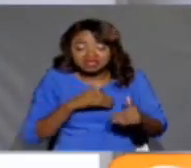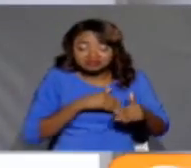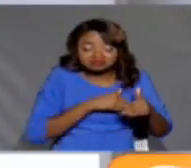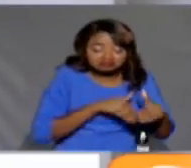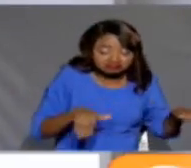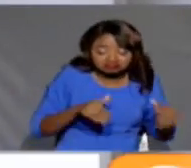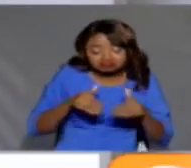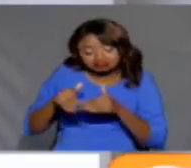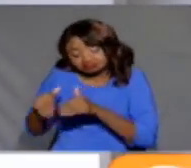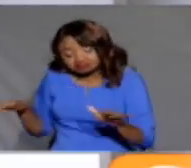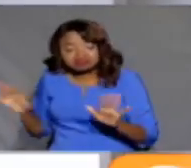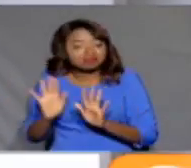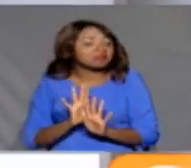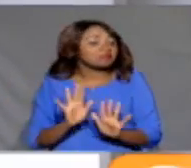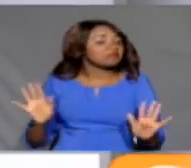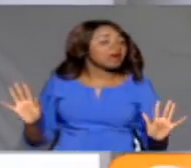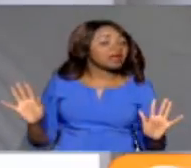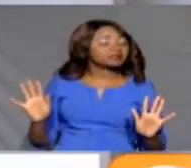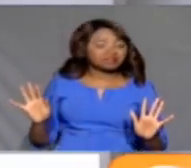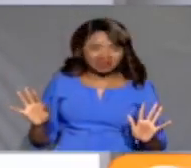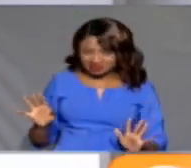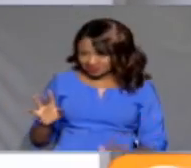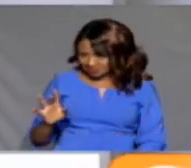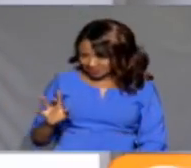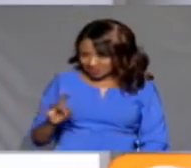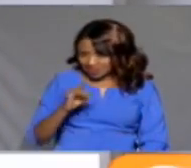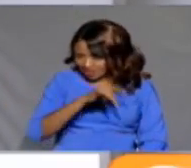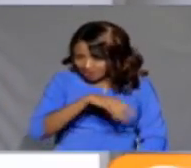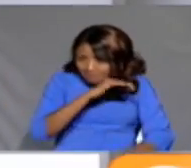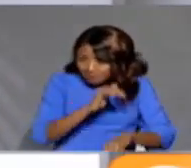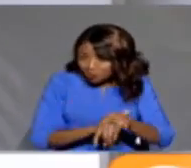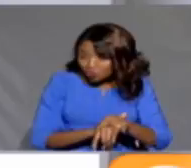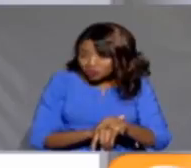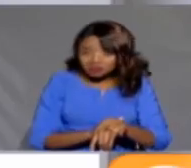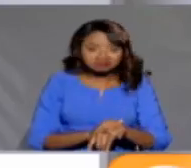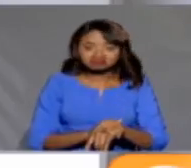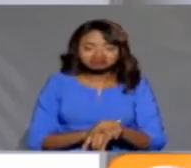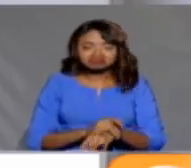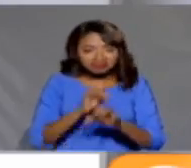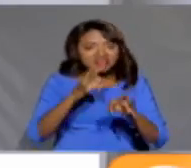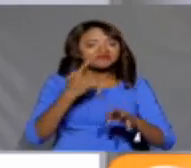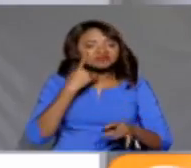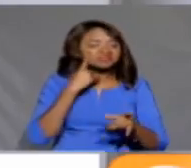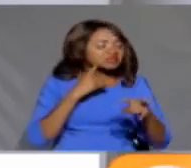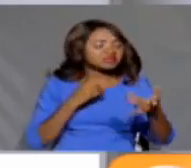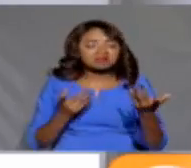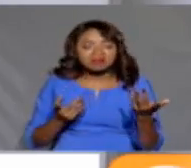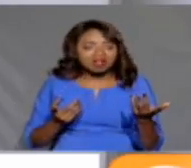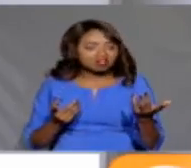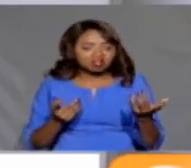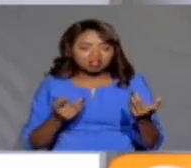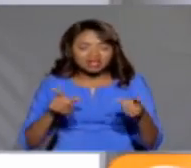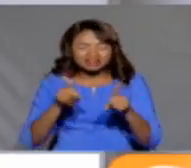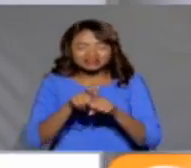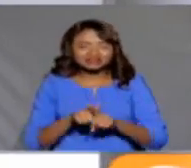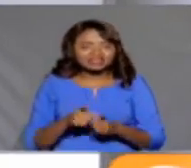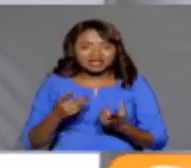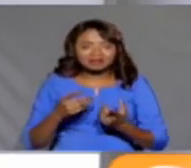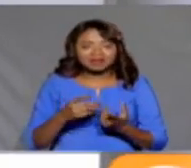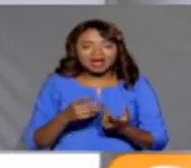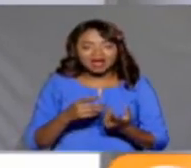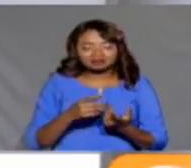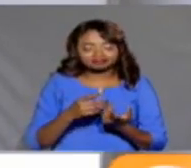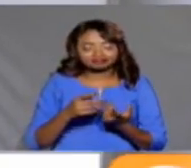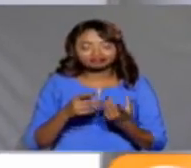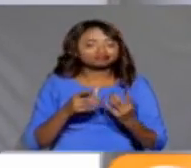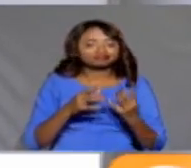confrontation that we see from time to time. It is not good for him to be seen to be a protege, to be a stooge, if